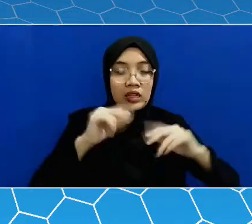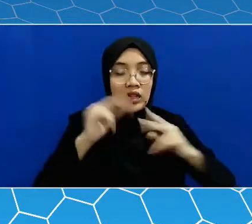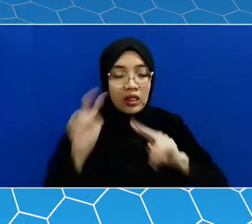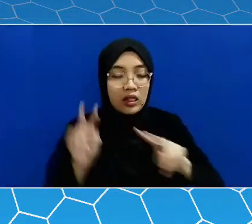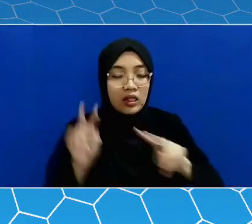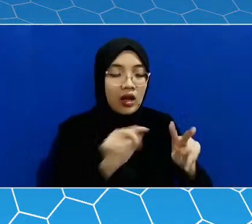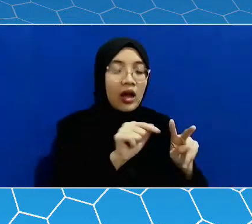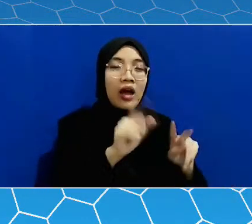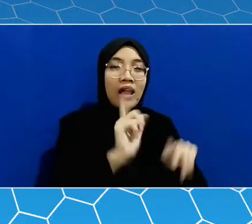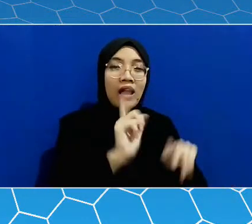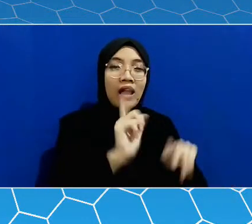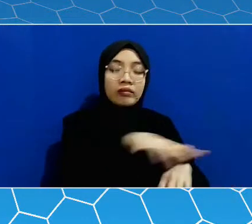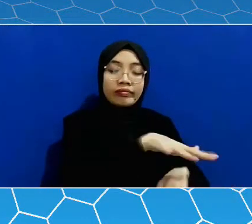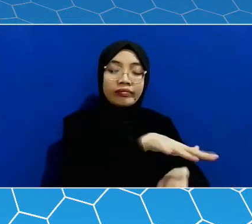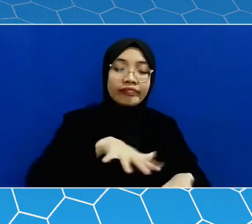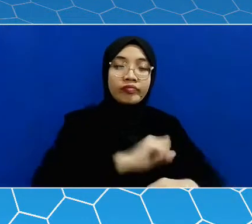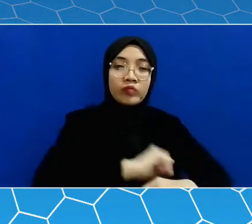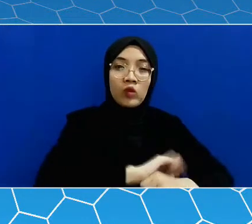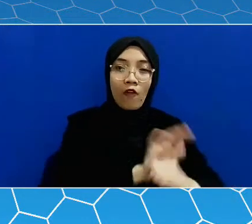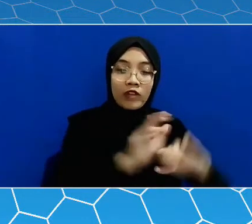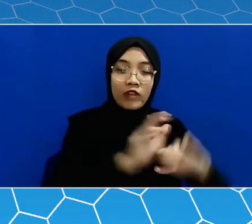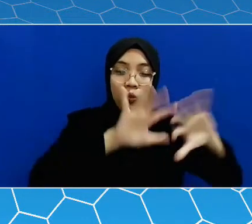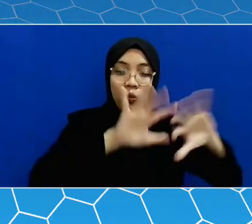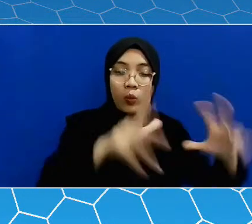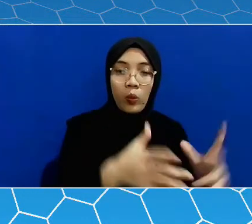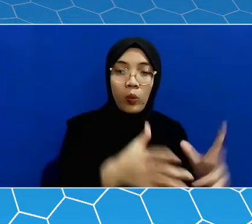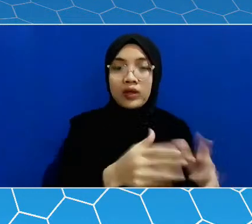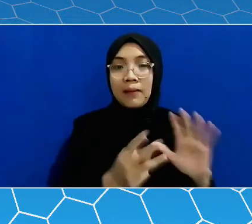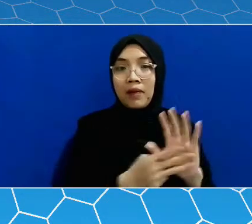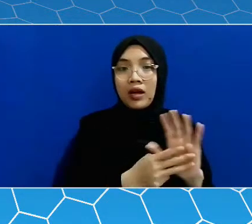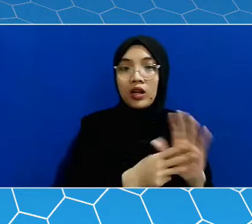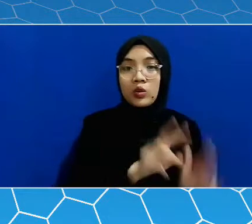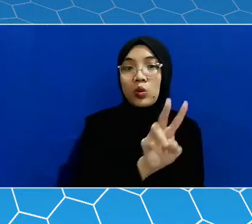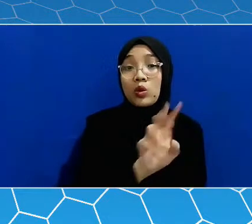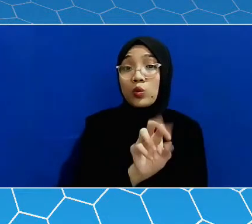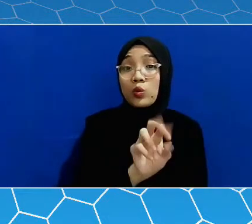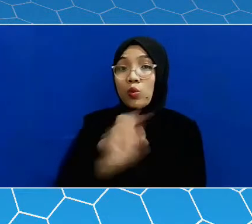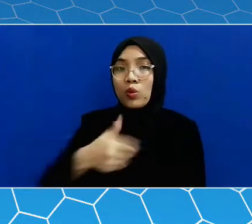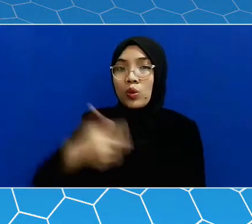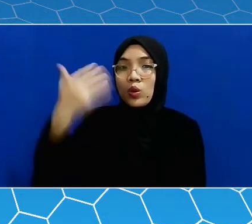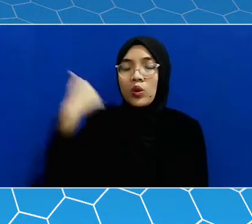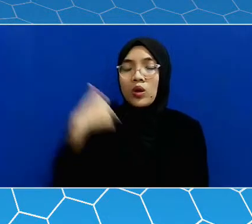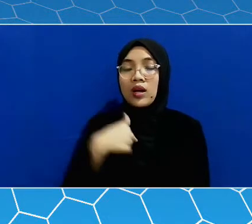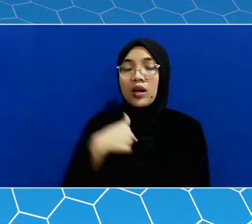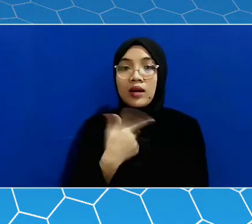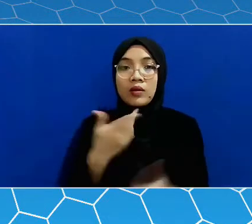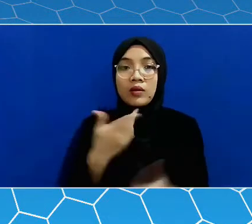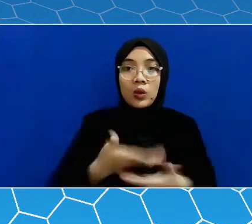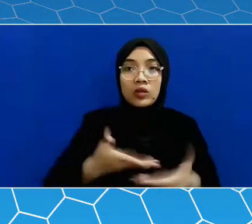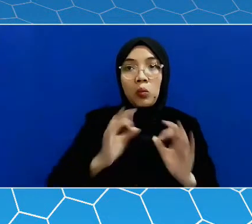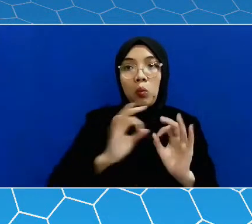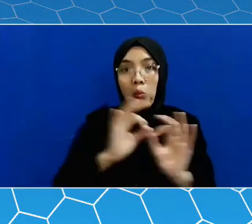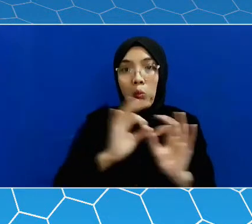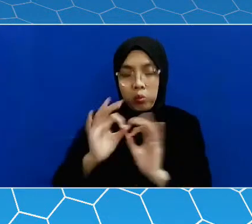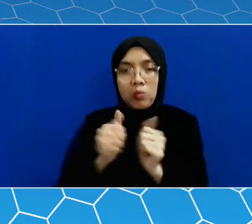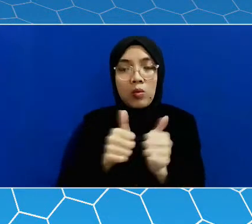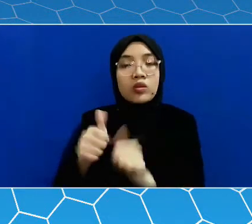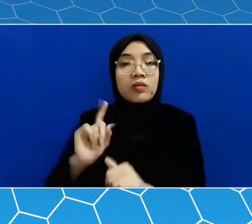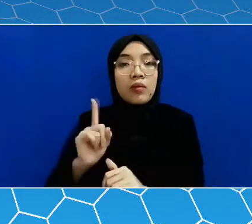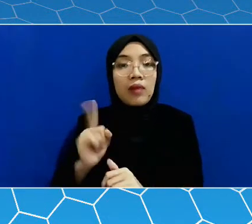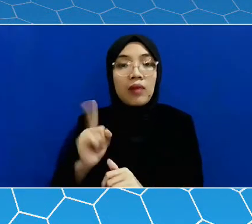March 2020, I think we were in a good shape, I would say, because I think it was under control and everyone was a bit